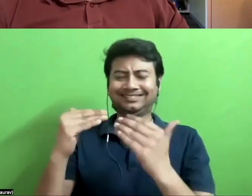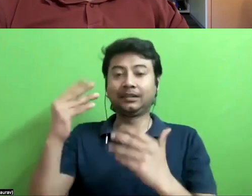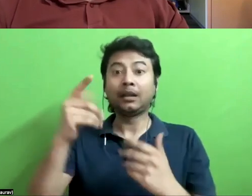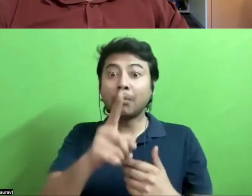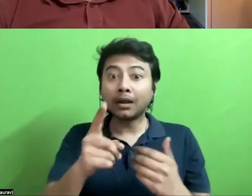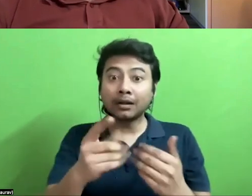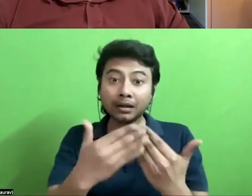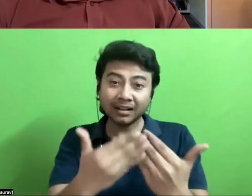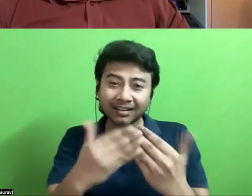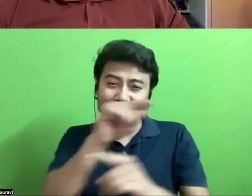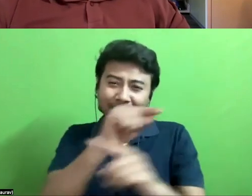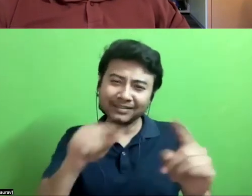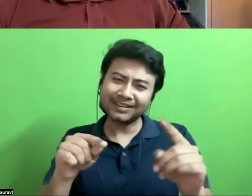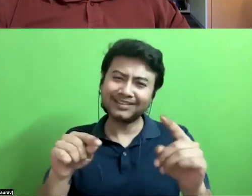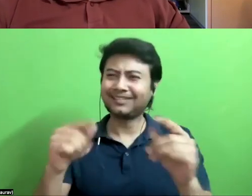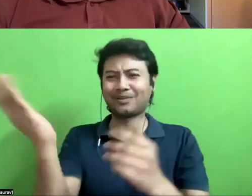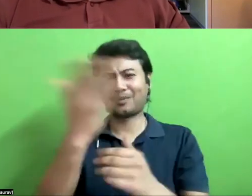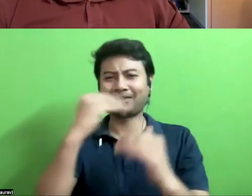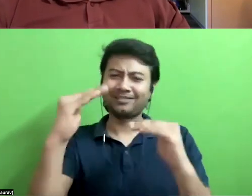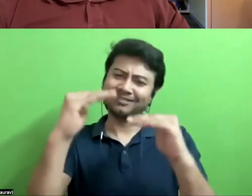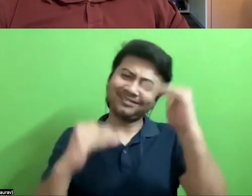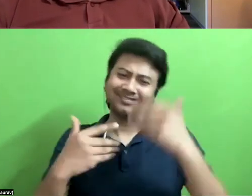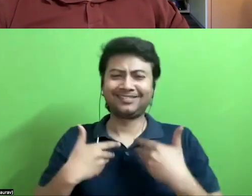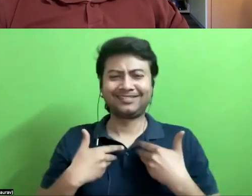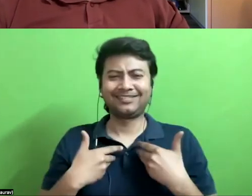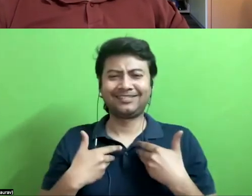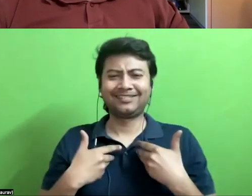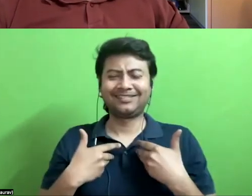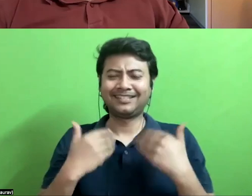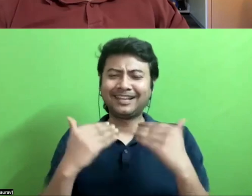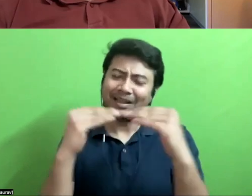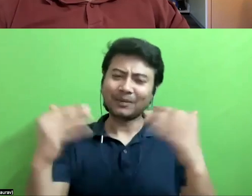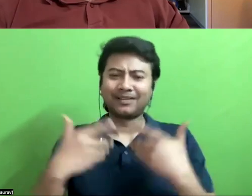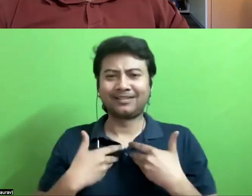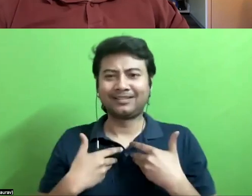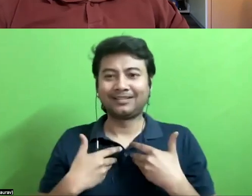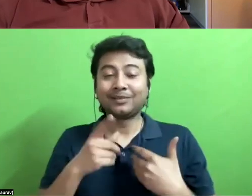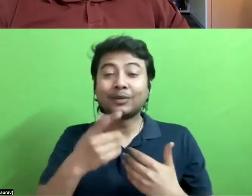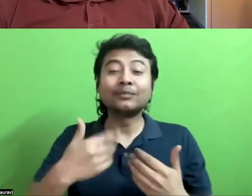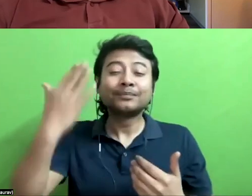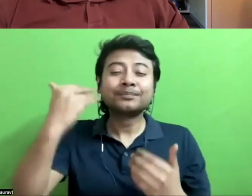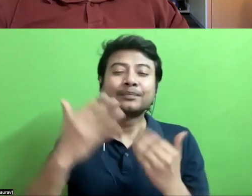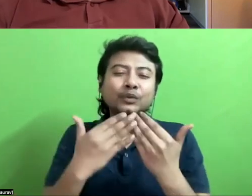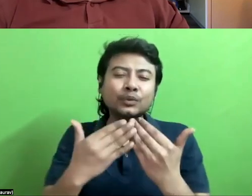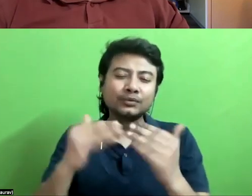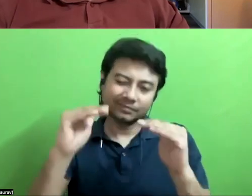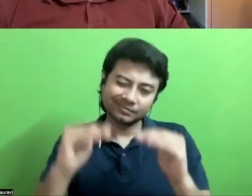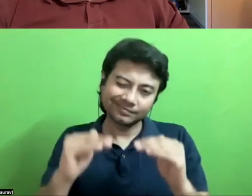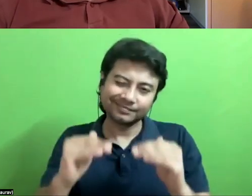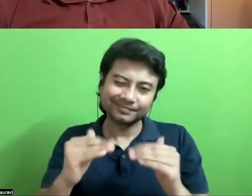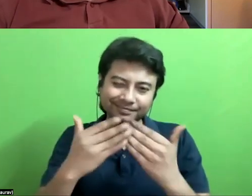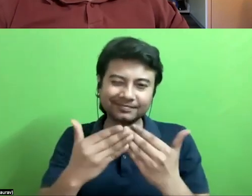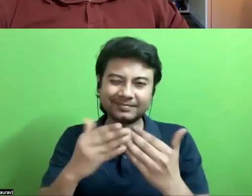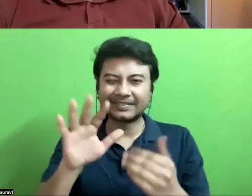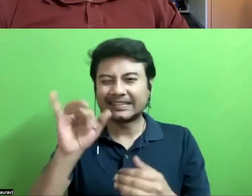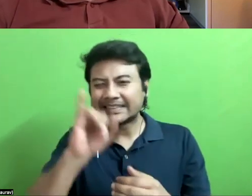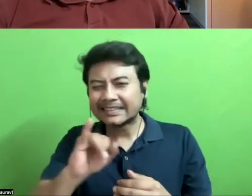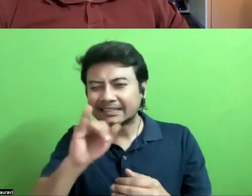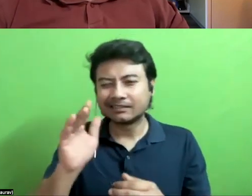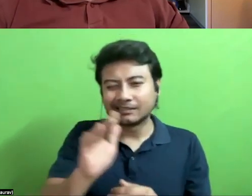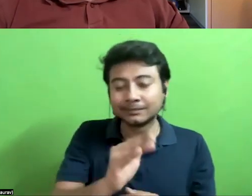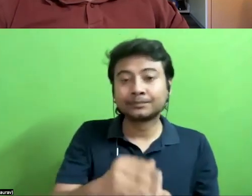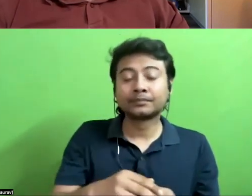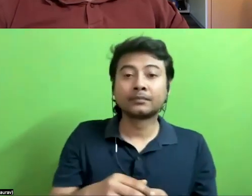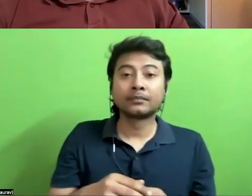on an equal footing there. But I remember early on in my school, this was in junior school, my class teacher called my mother